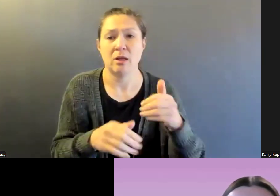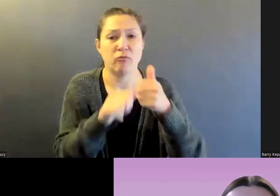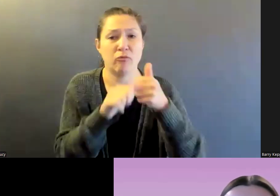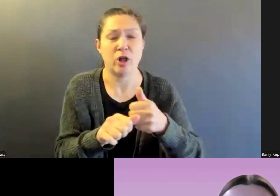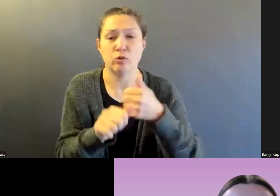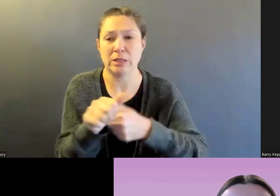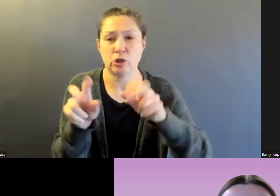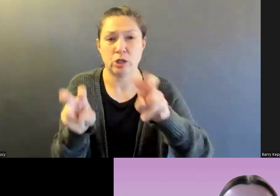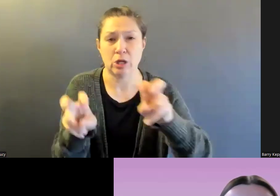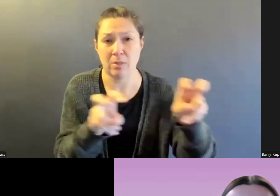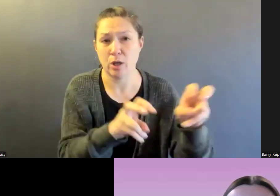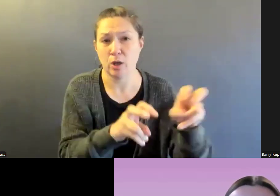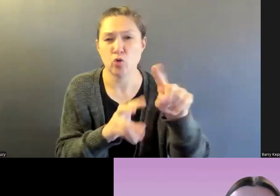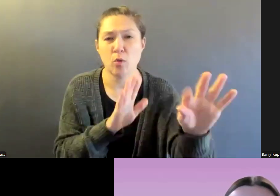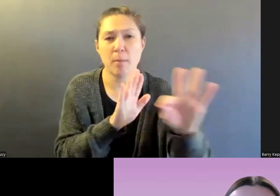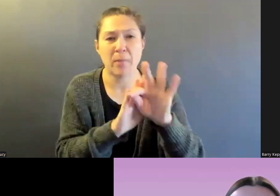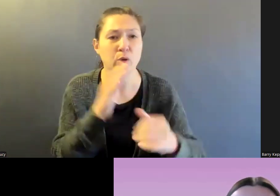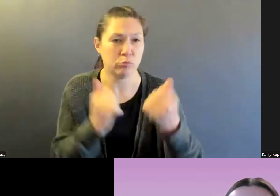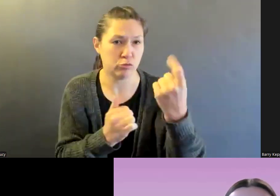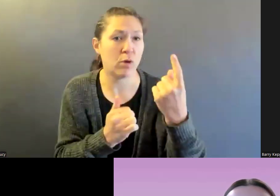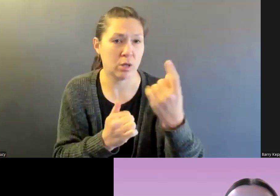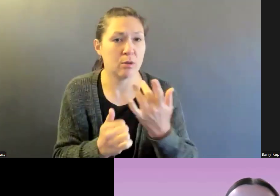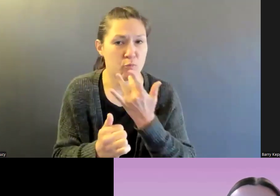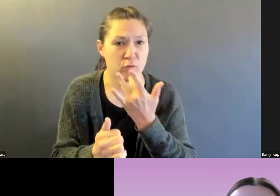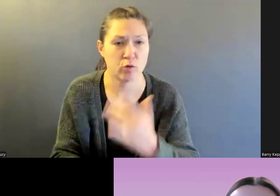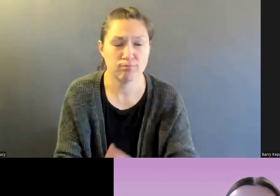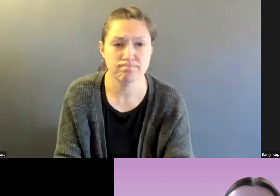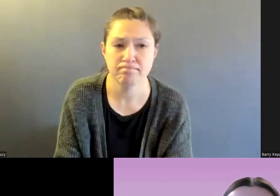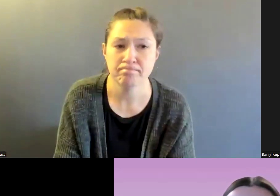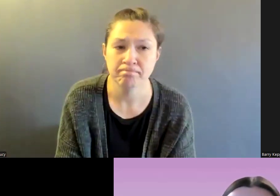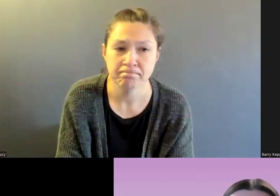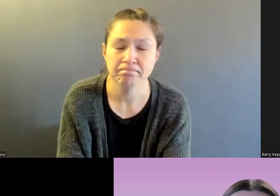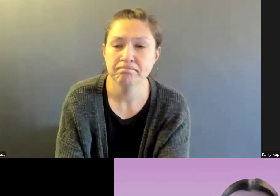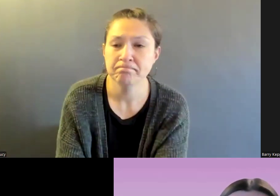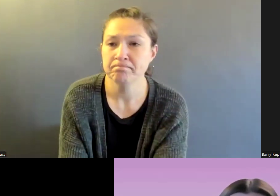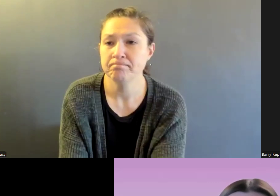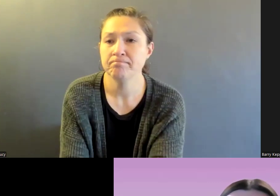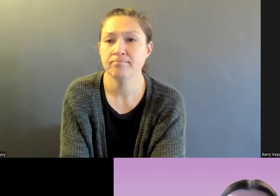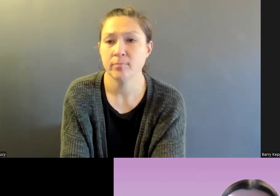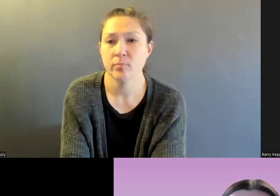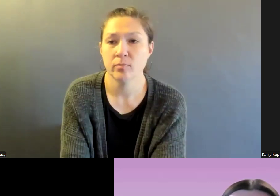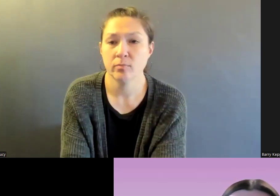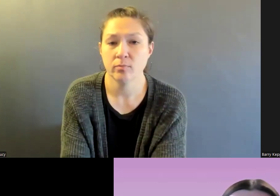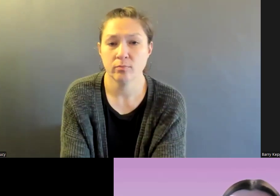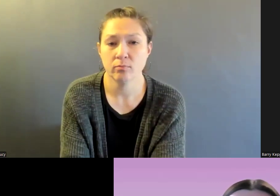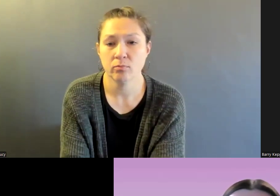topic you or community of focus you are focused on in your work. So should be open now.